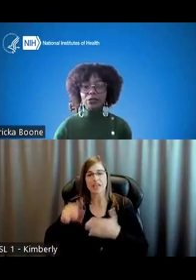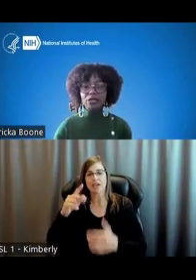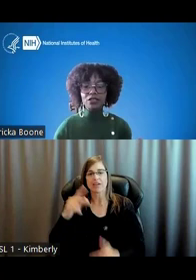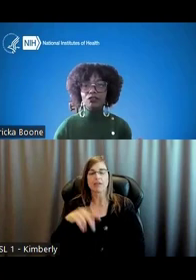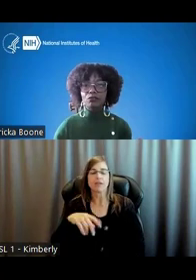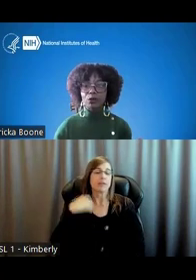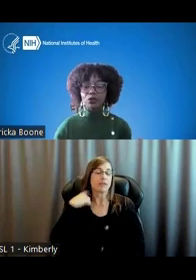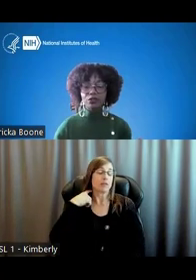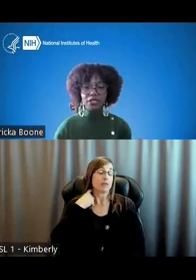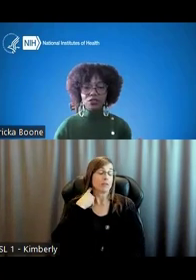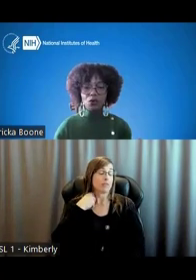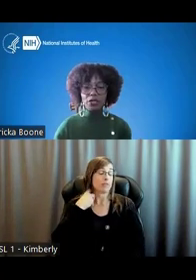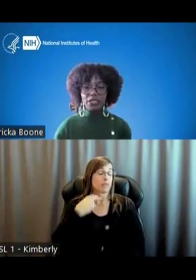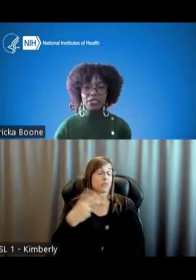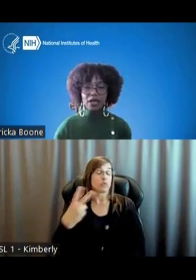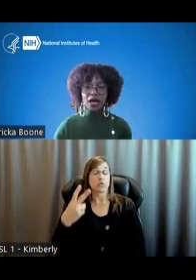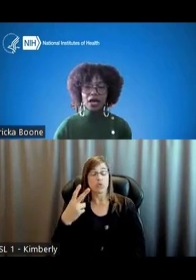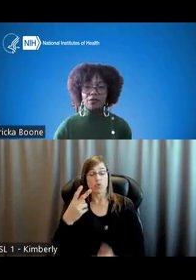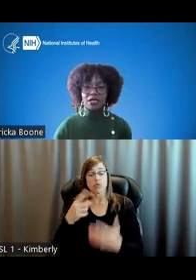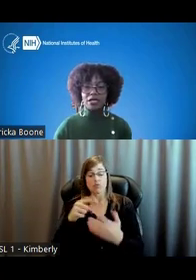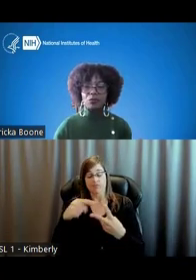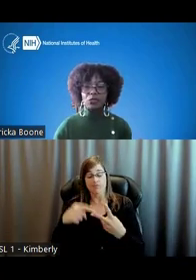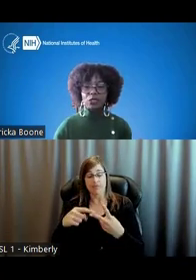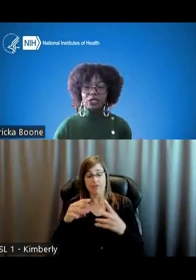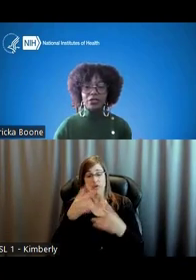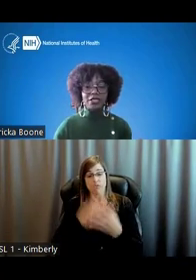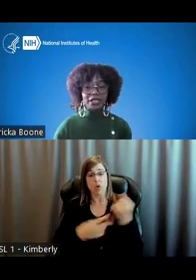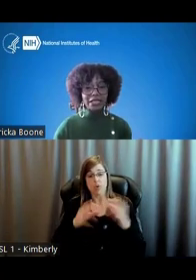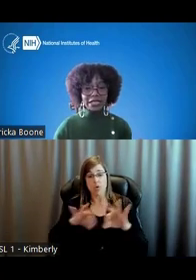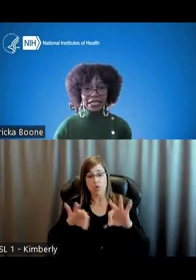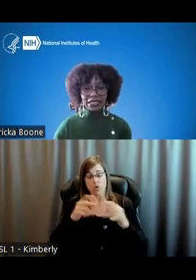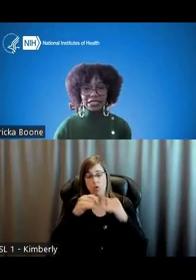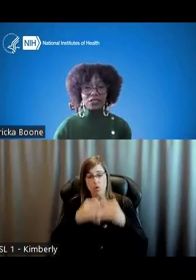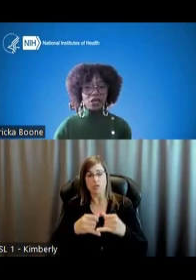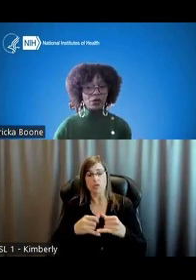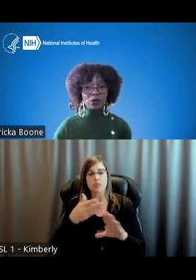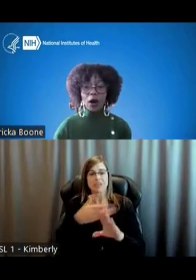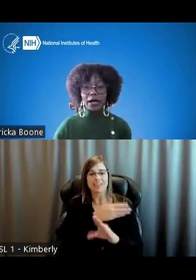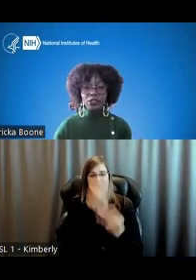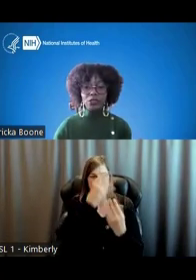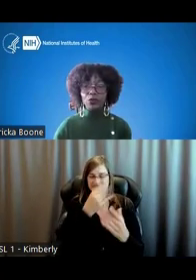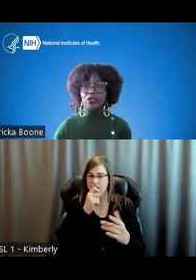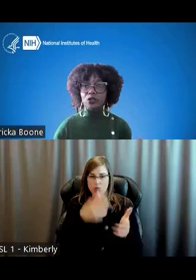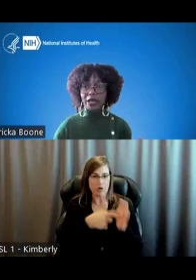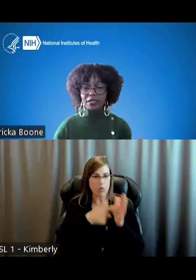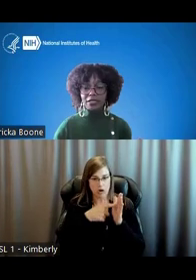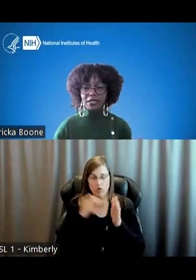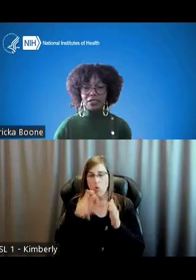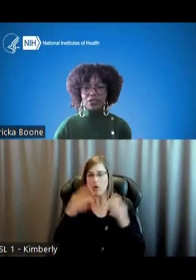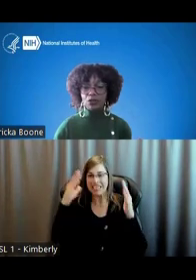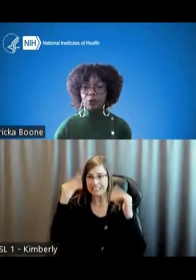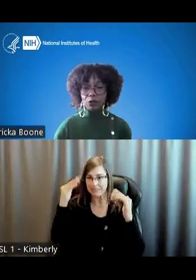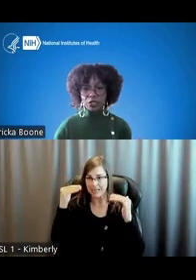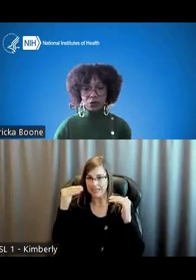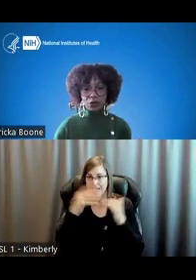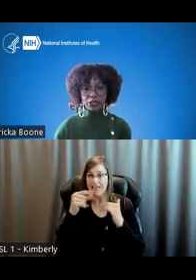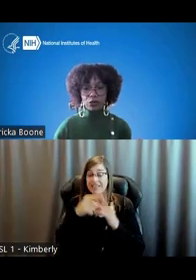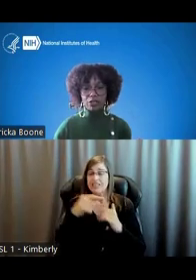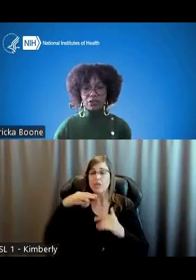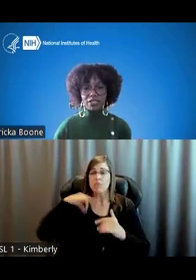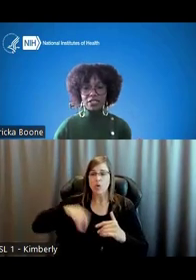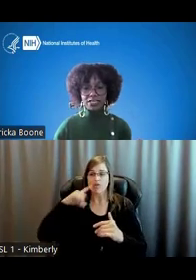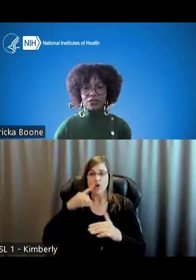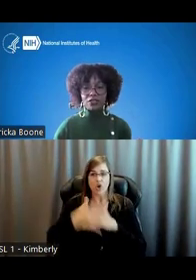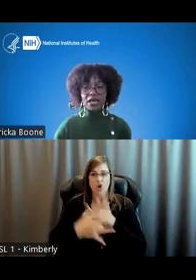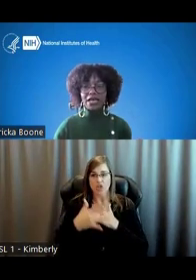key elements of both of these awards is that preliminary data, again, is not required or expected. And this is a bonus for early